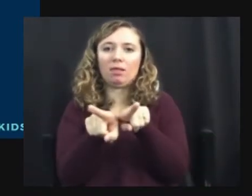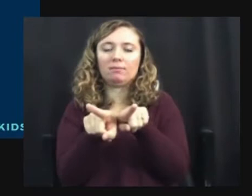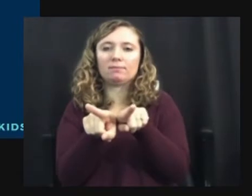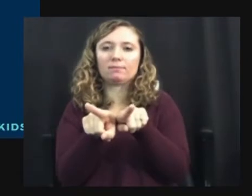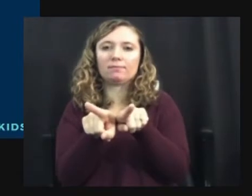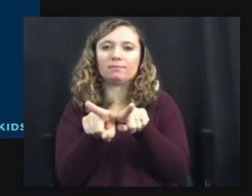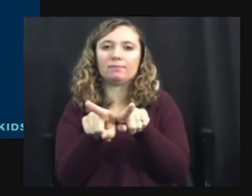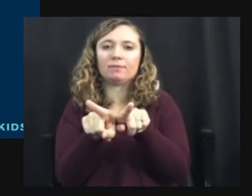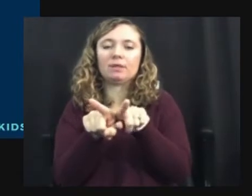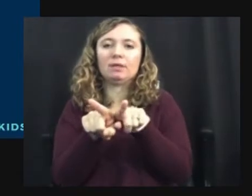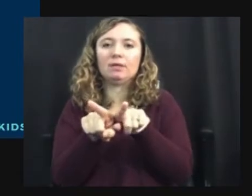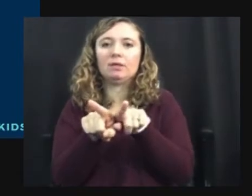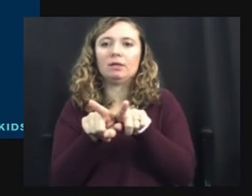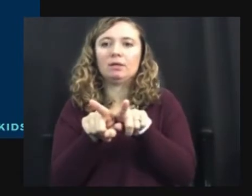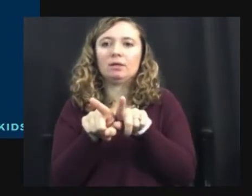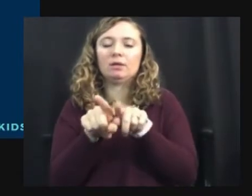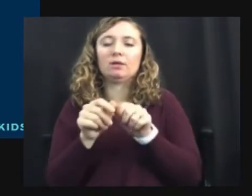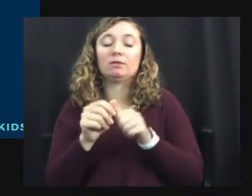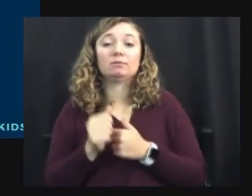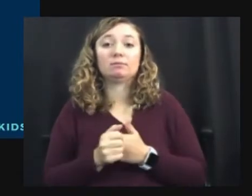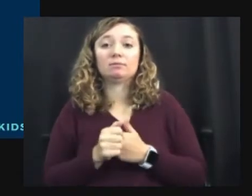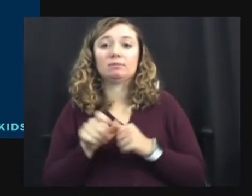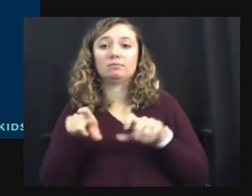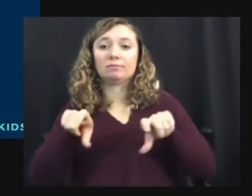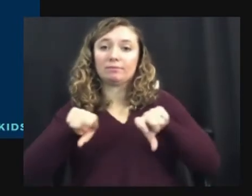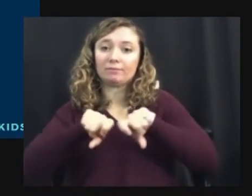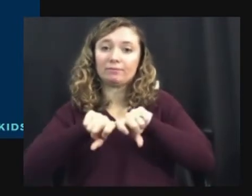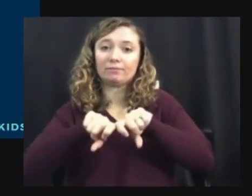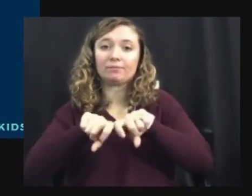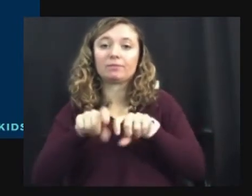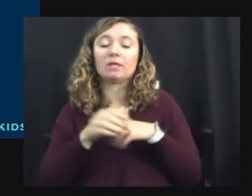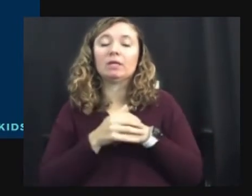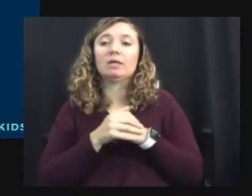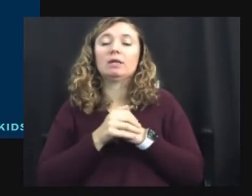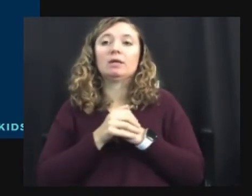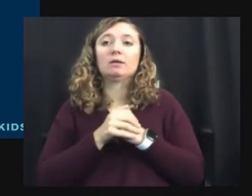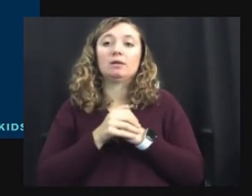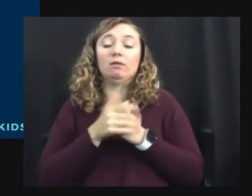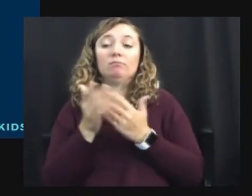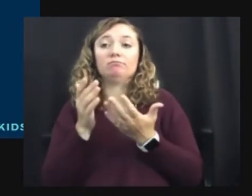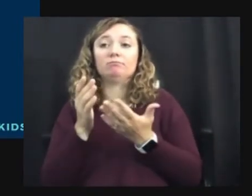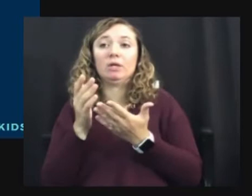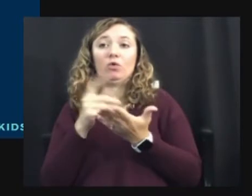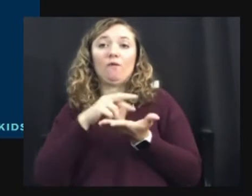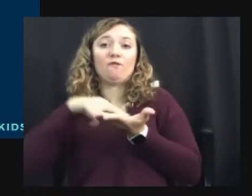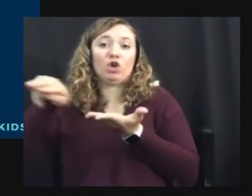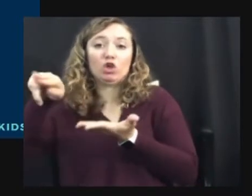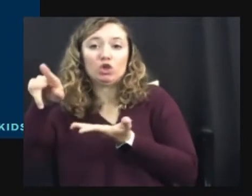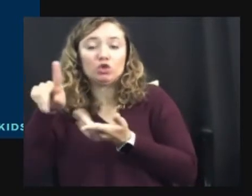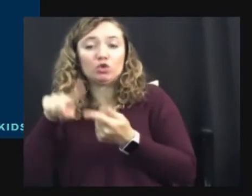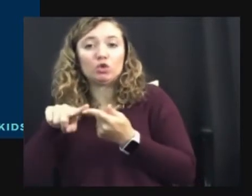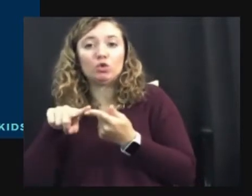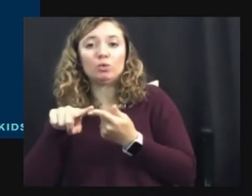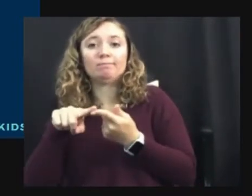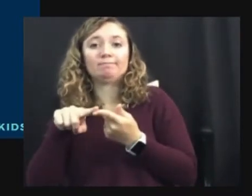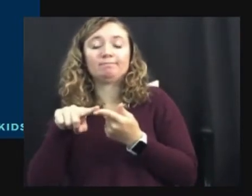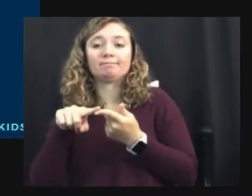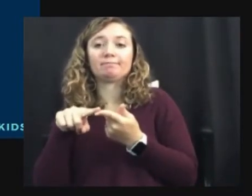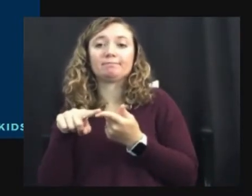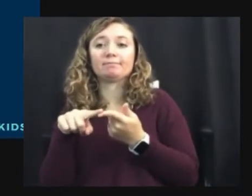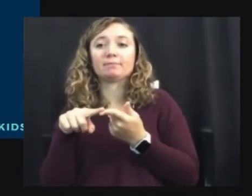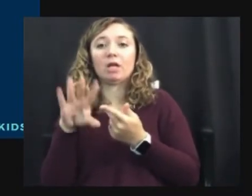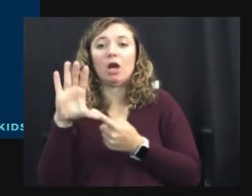W. And they're going to be referred to occupational and physical therapy if they have big emotions,